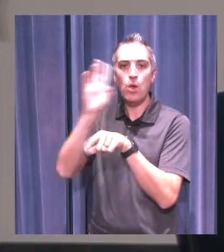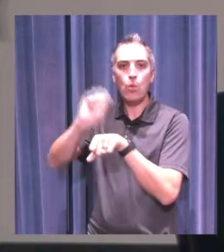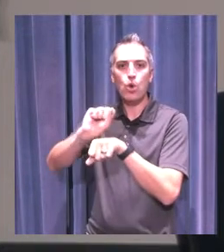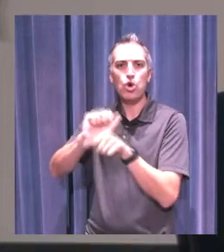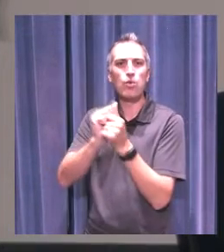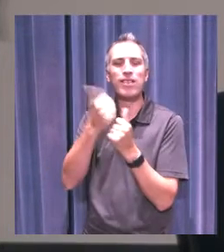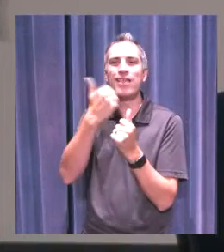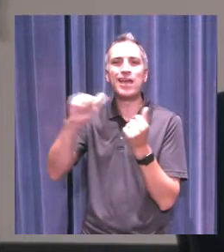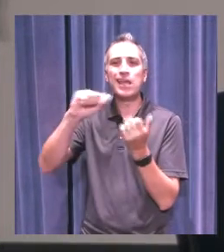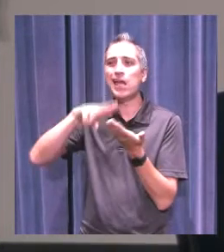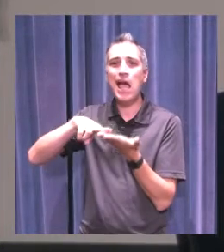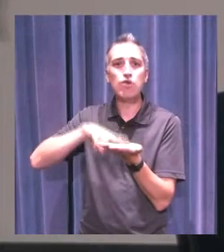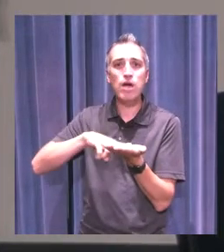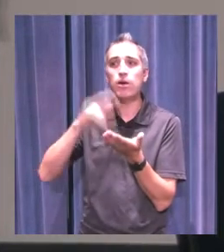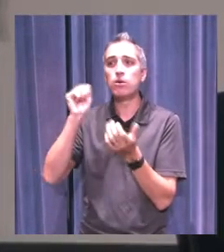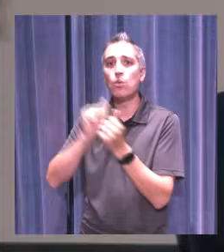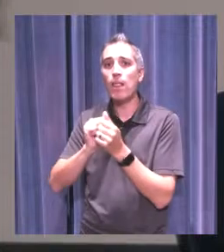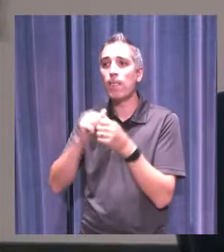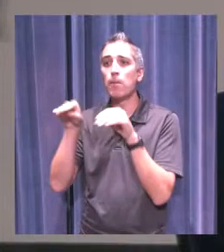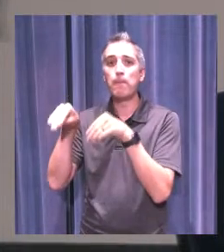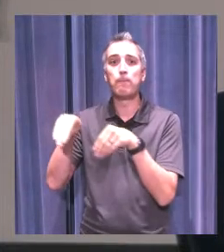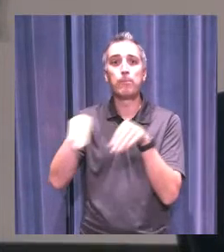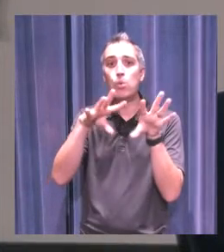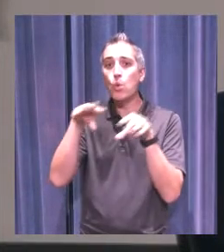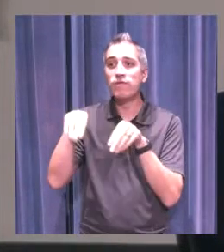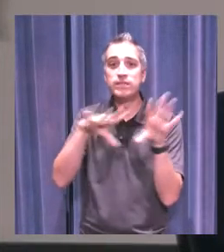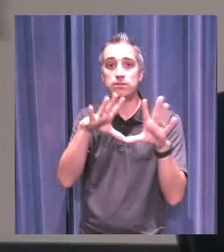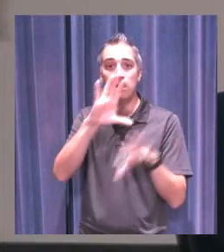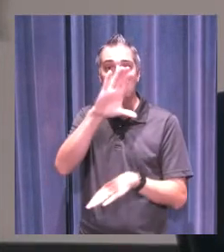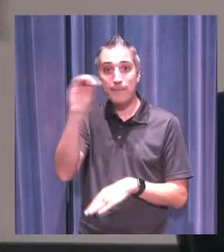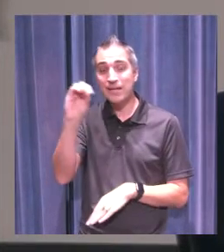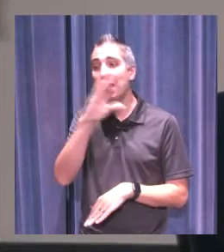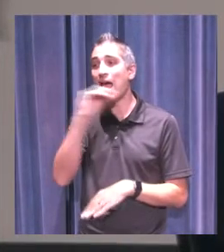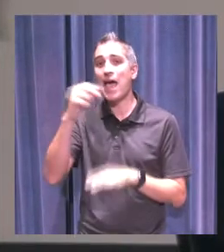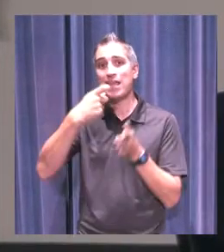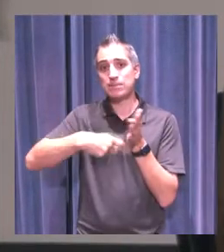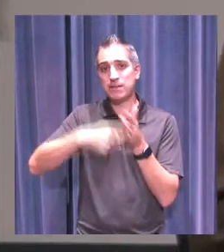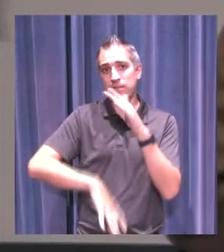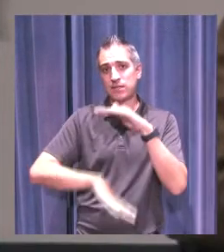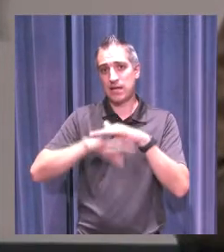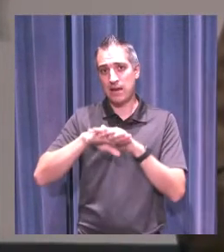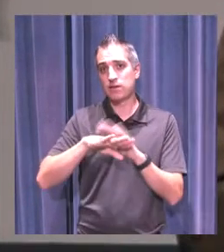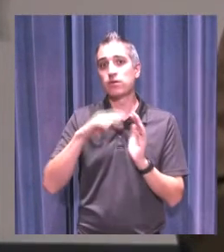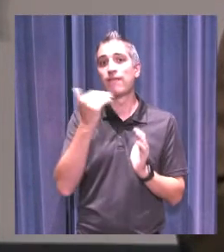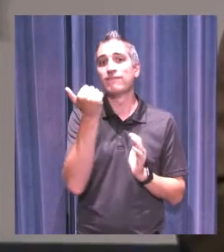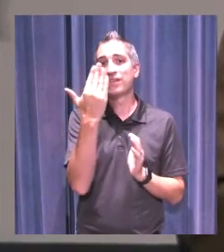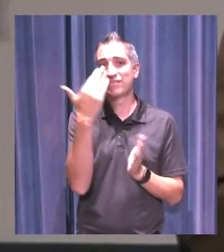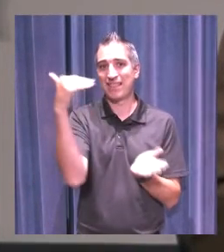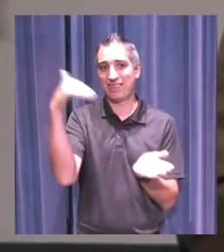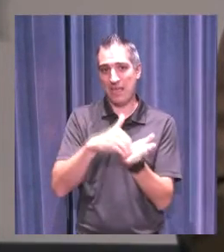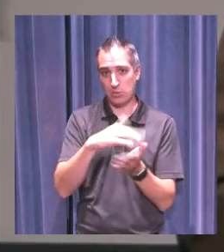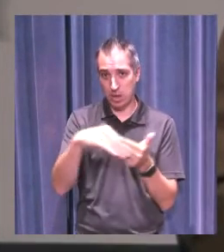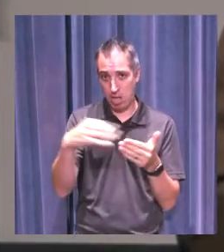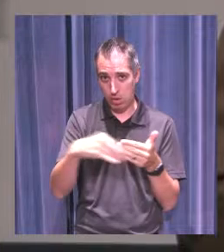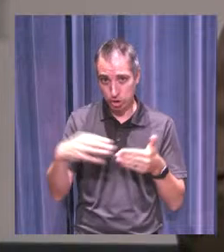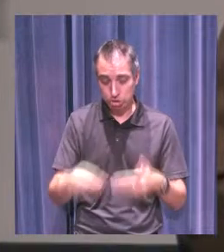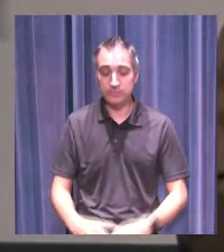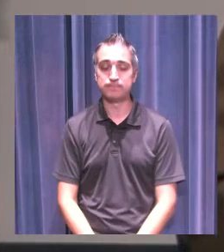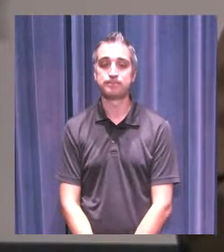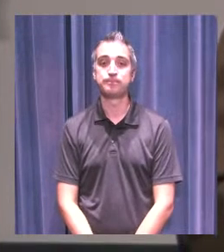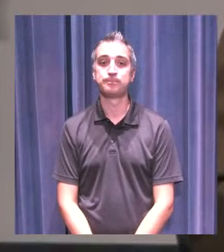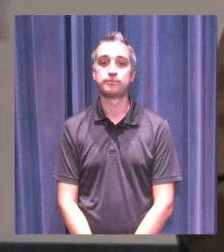with a contract they have with a moving company, and the expenses would be capped at the sum of $15,000.